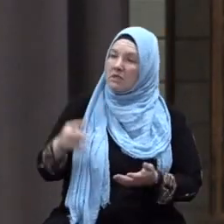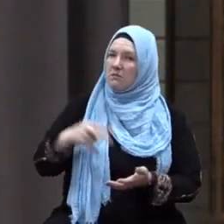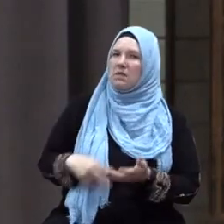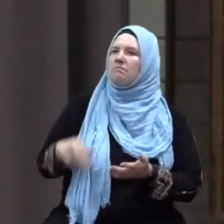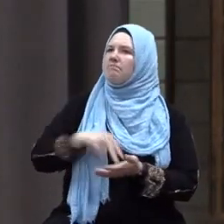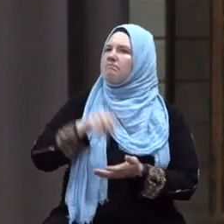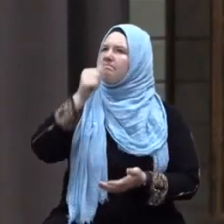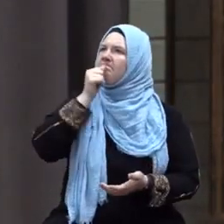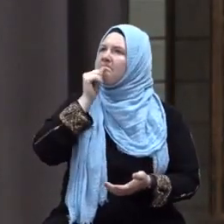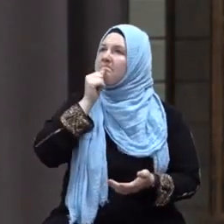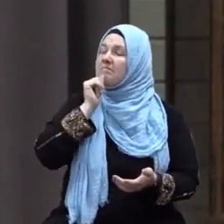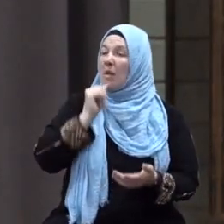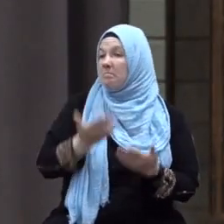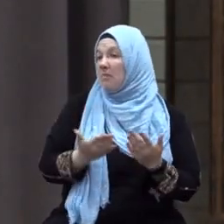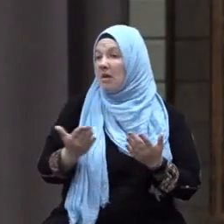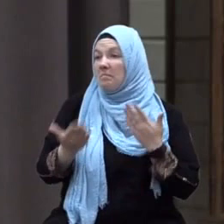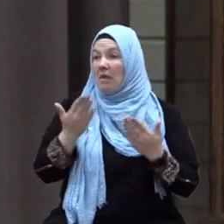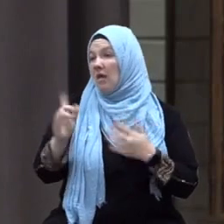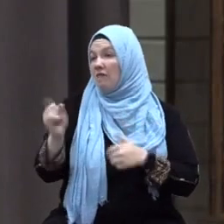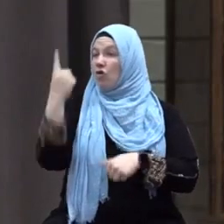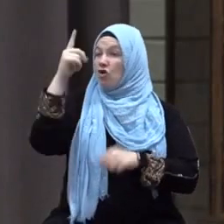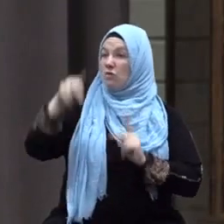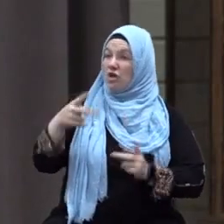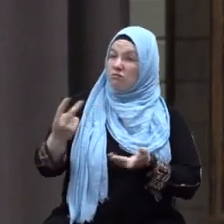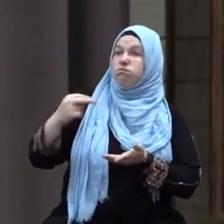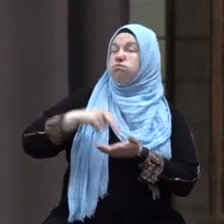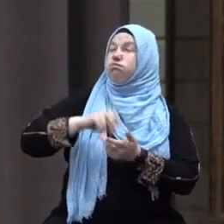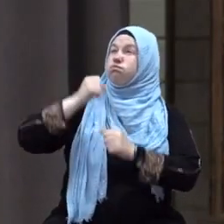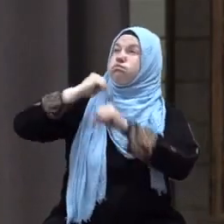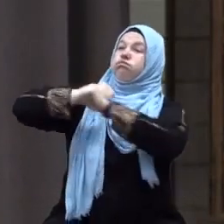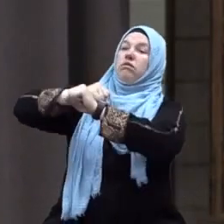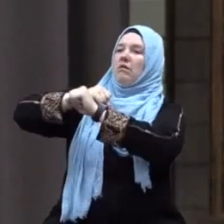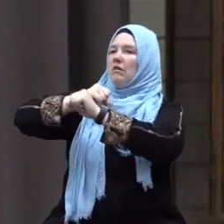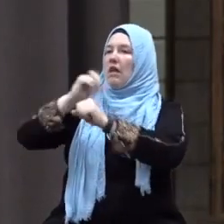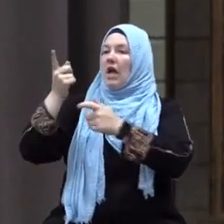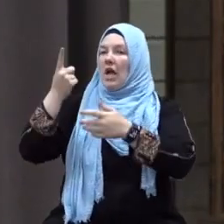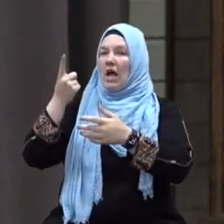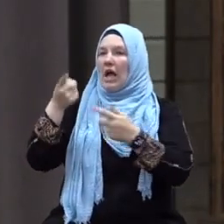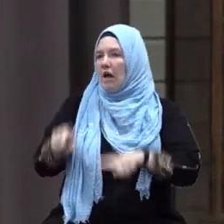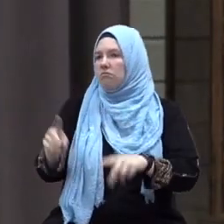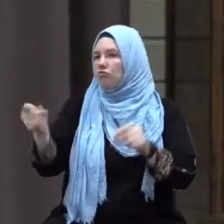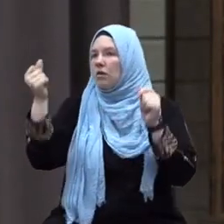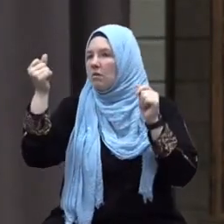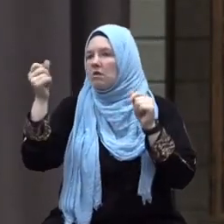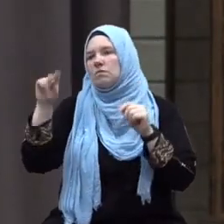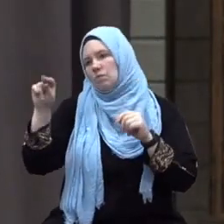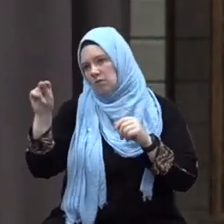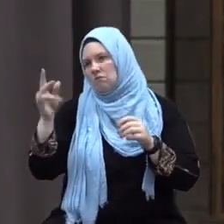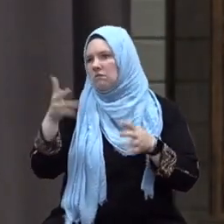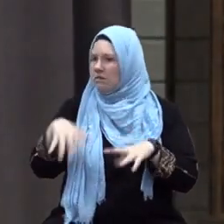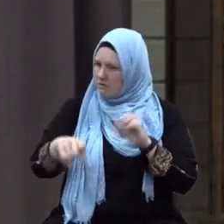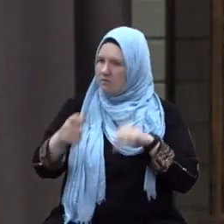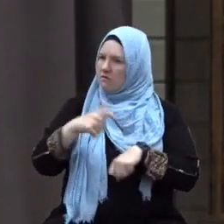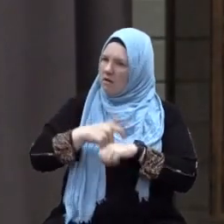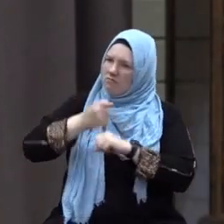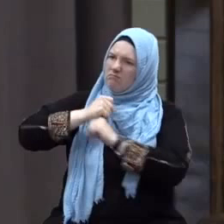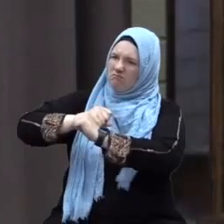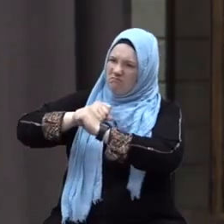a period of time. Mind you, there is not a single nation in the world, in